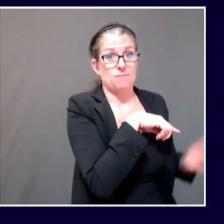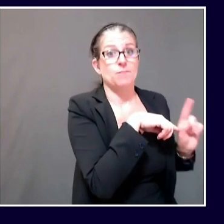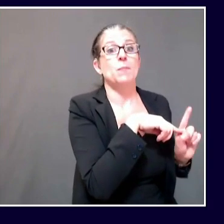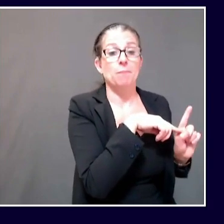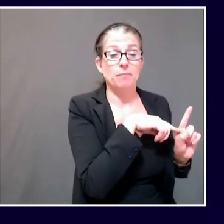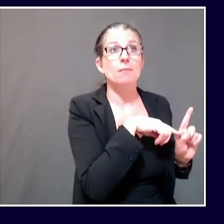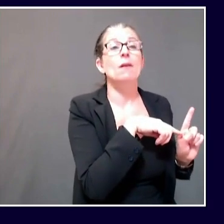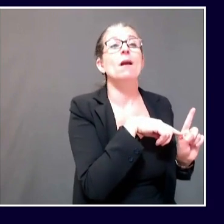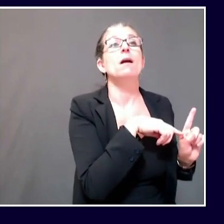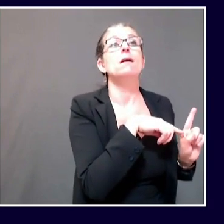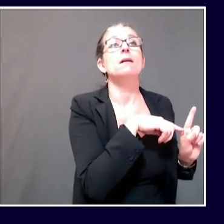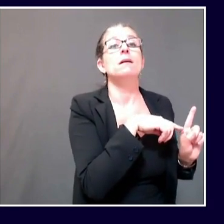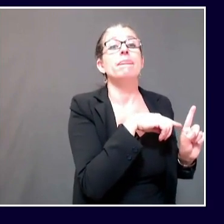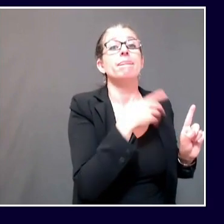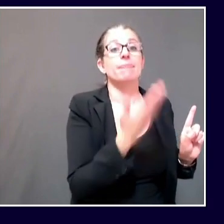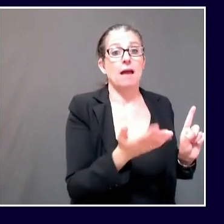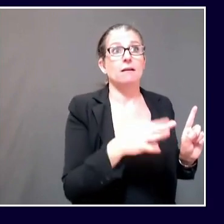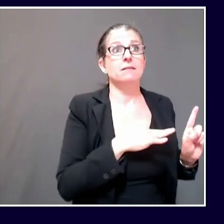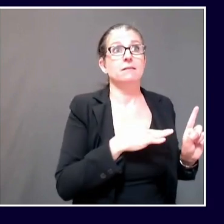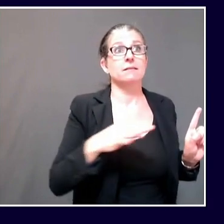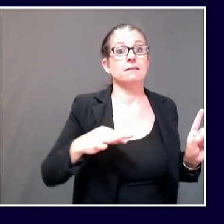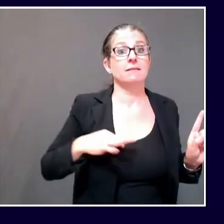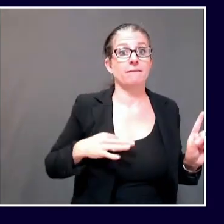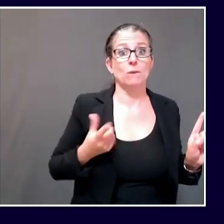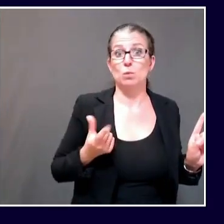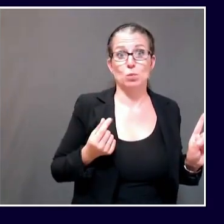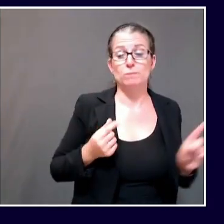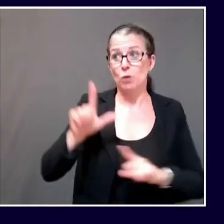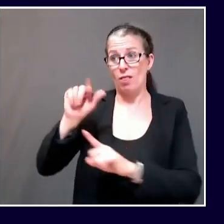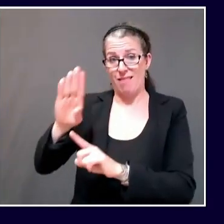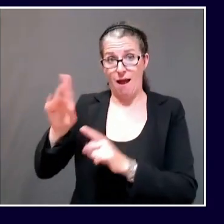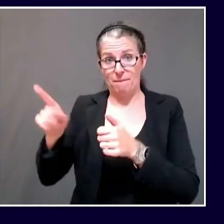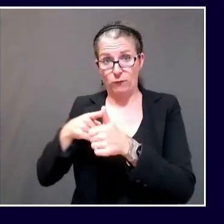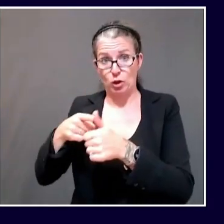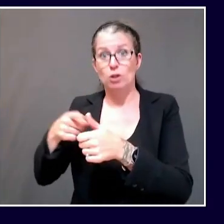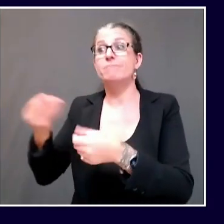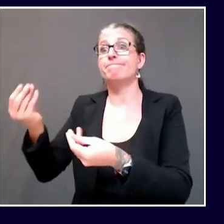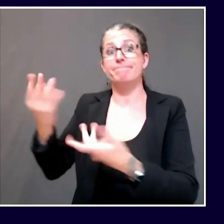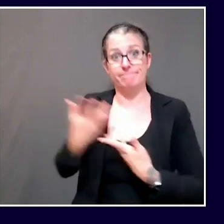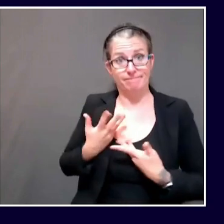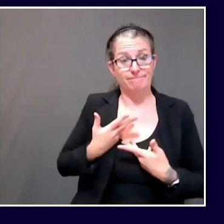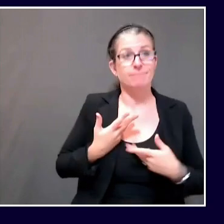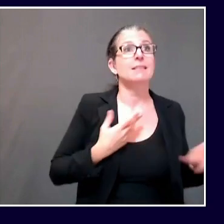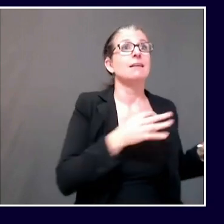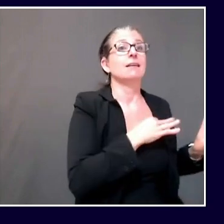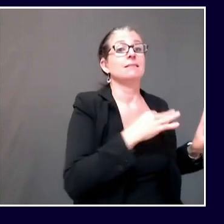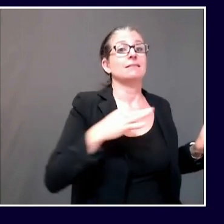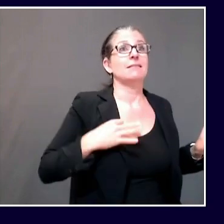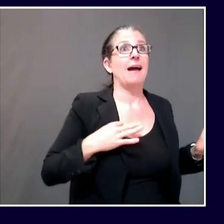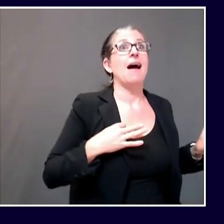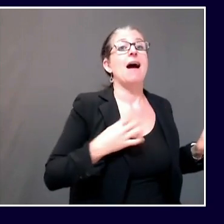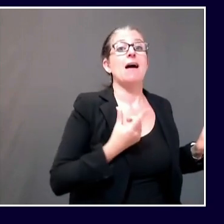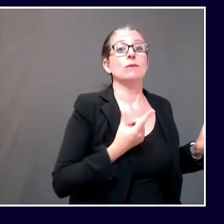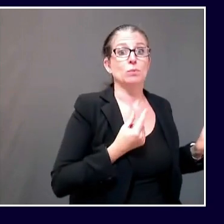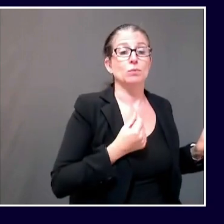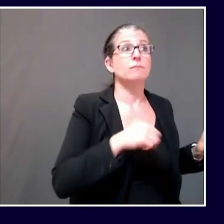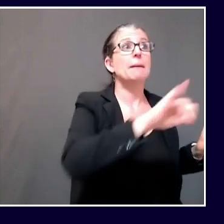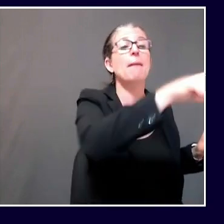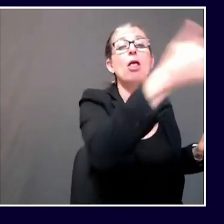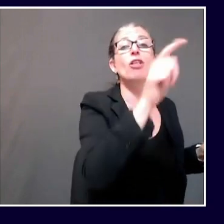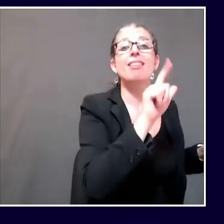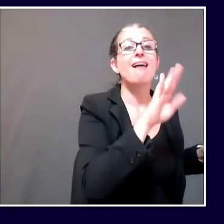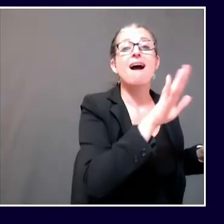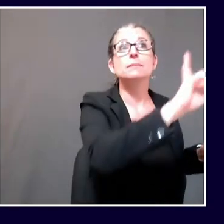of COVID-19. And there's a group within Maine CDC called case investigators who reach out to every one of those confirmed